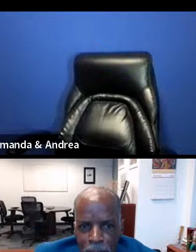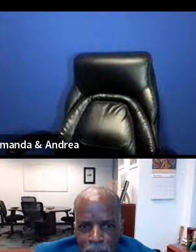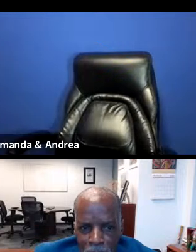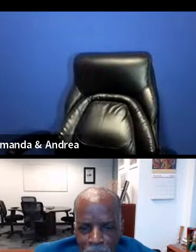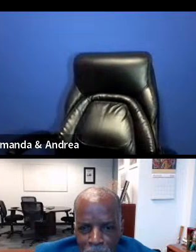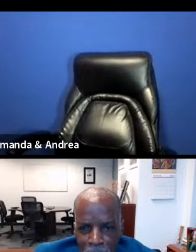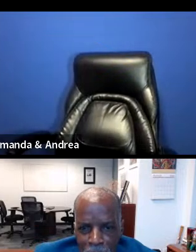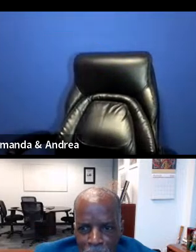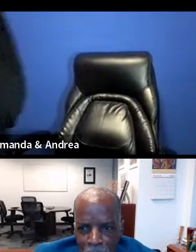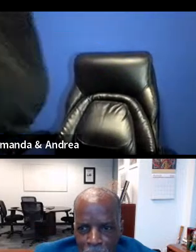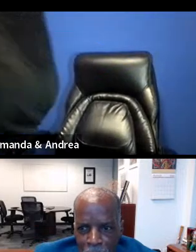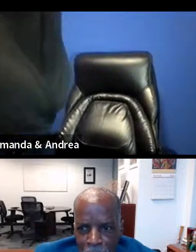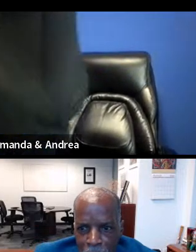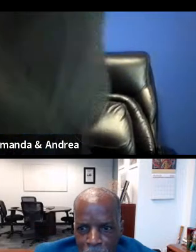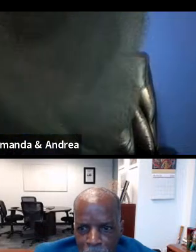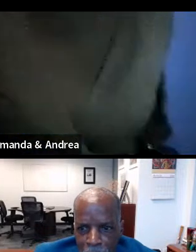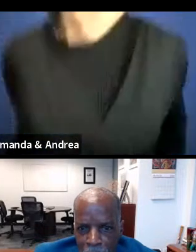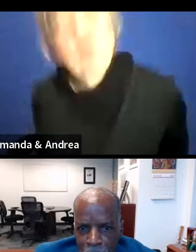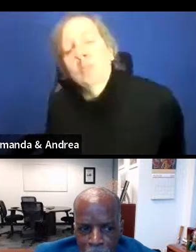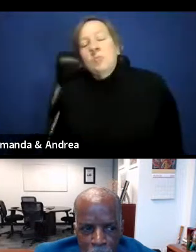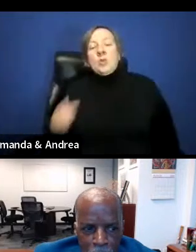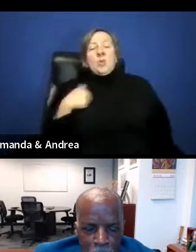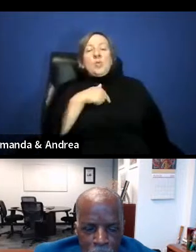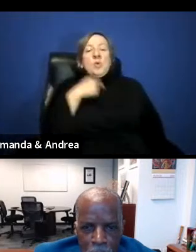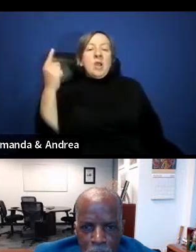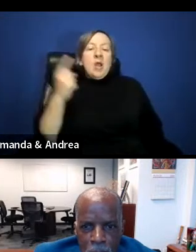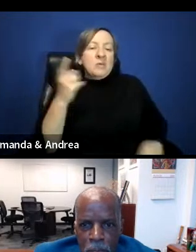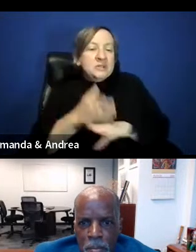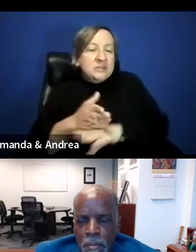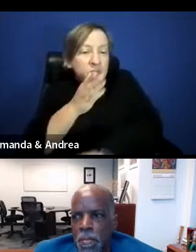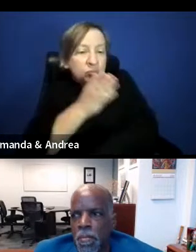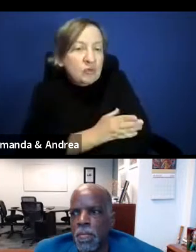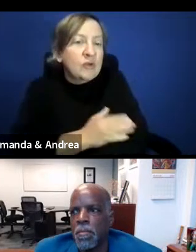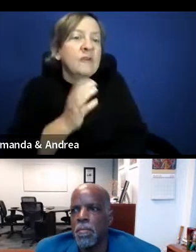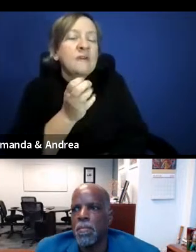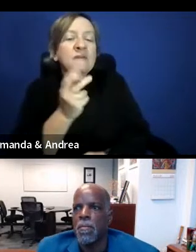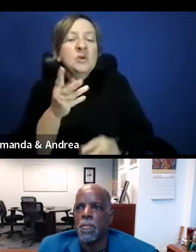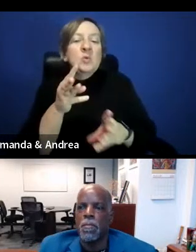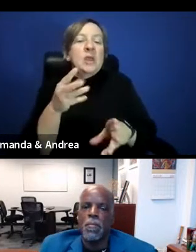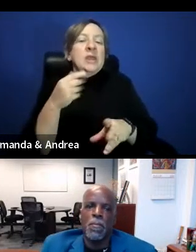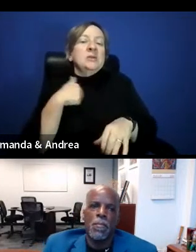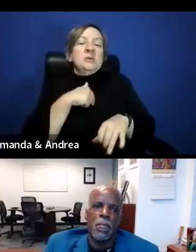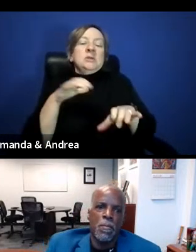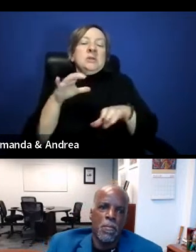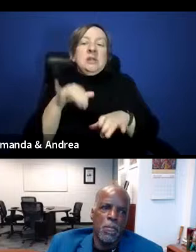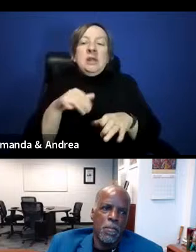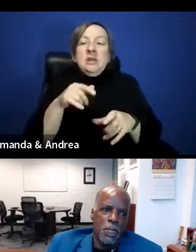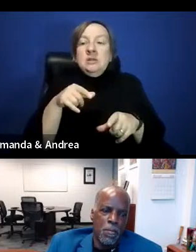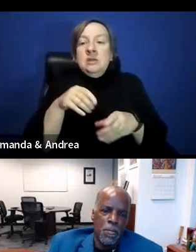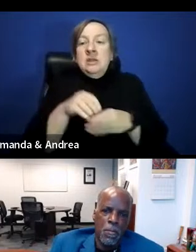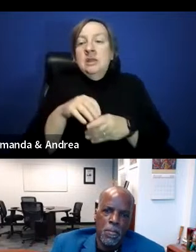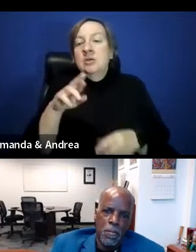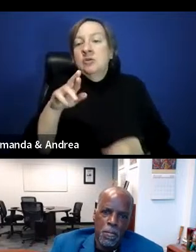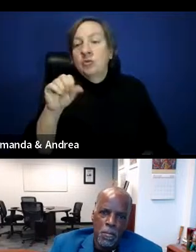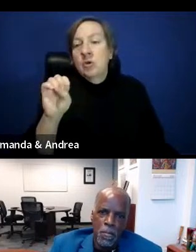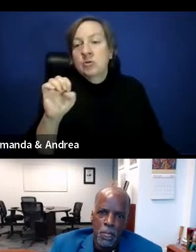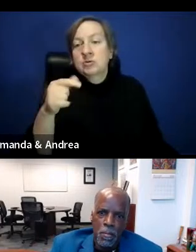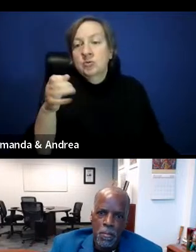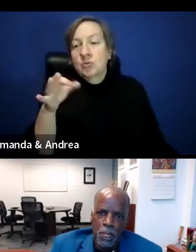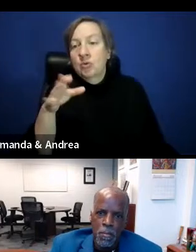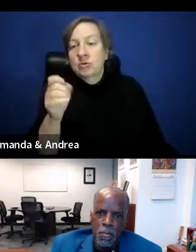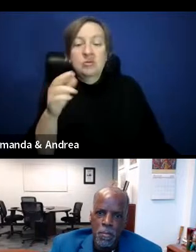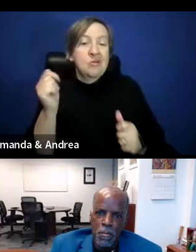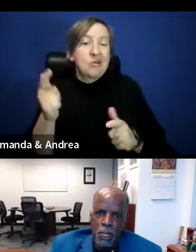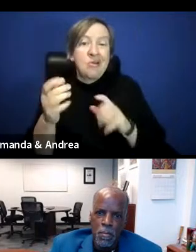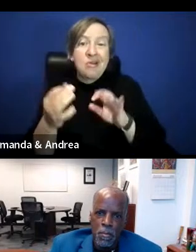But, I think a couple of ways that we've done this on Rose Quarter is all the comments that we've received, be